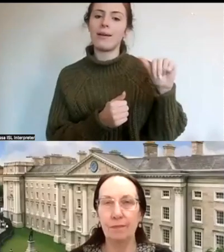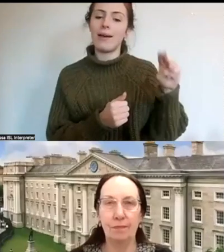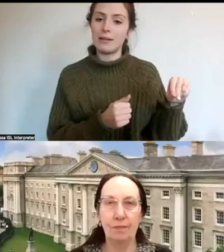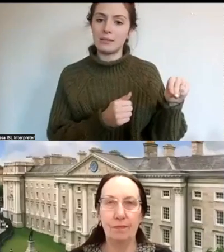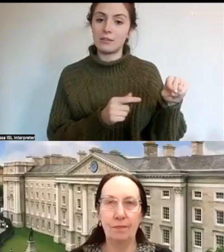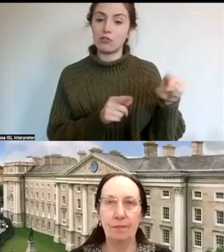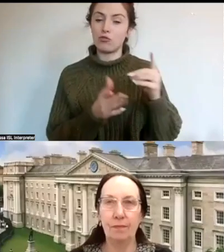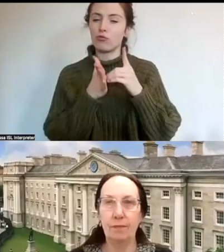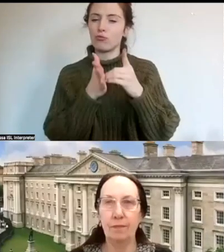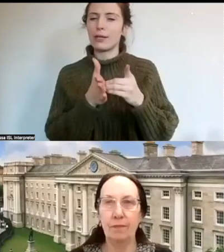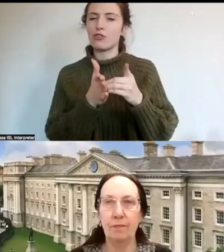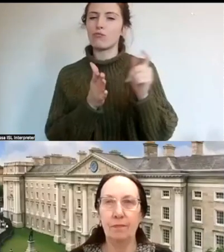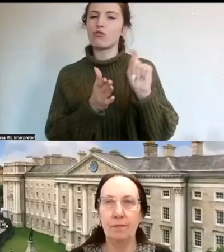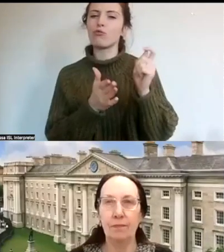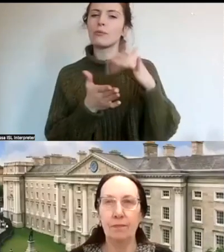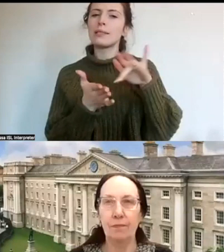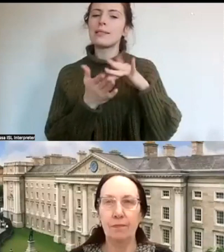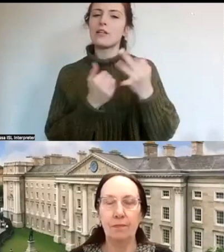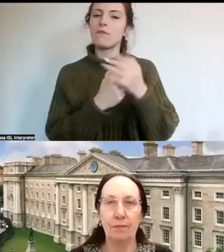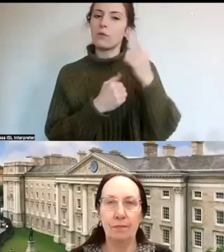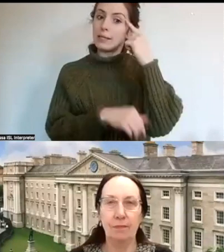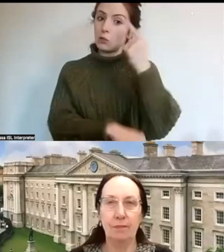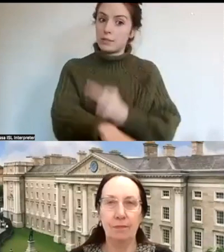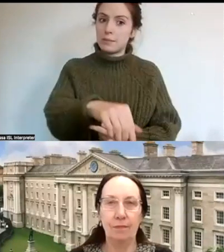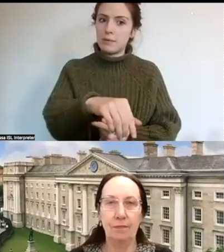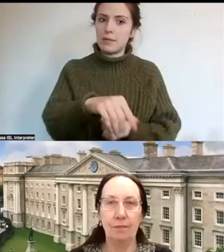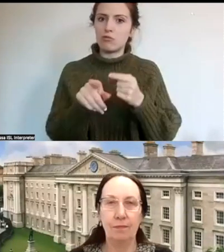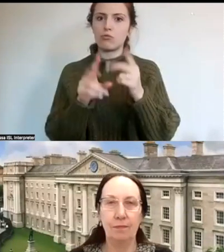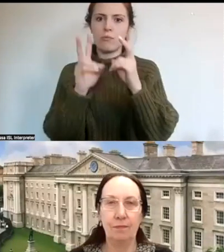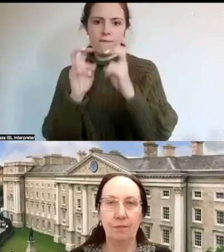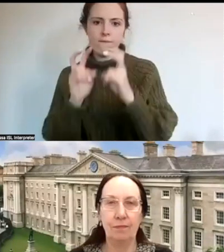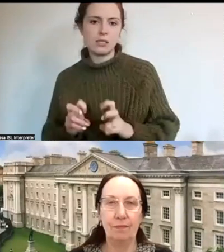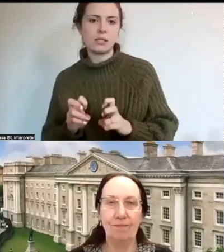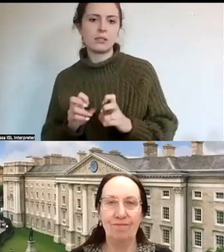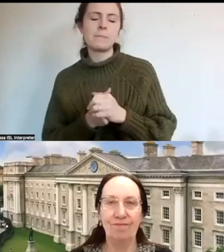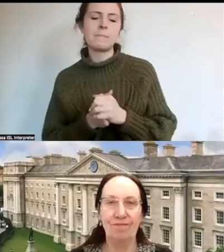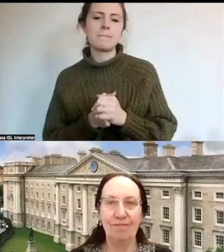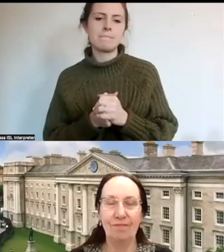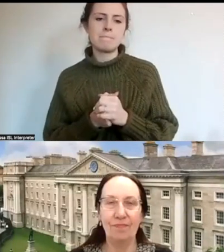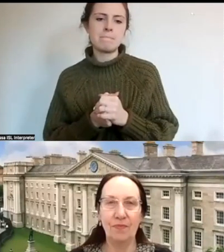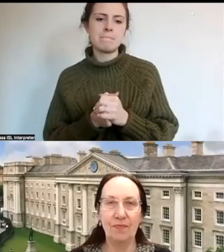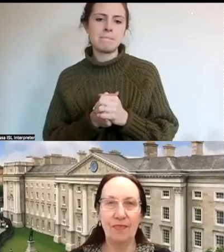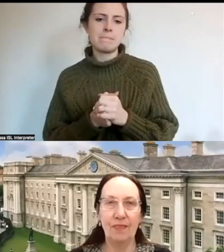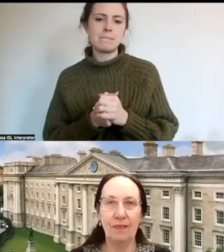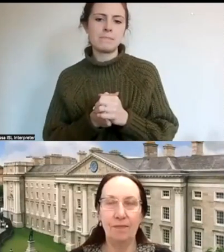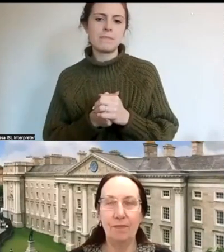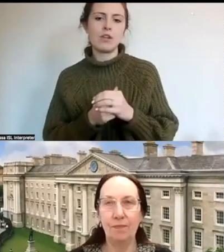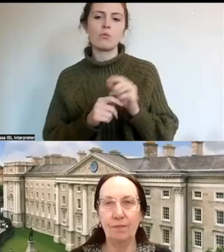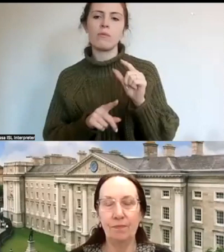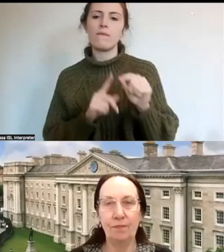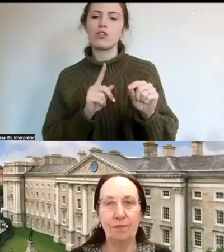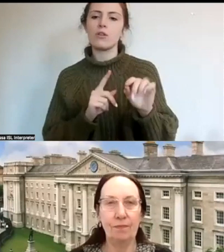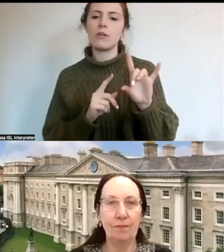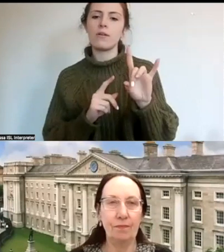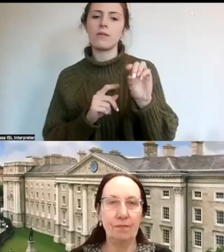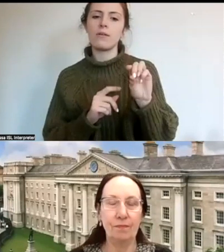of the Trinity Centre for Aging and Intellectual Disability, and Principal Investigator of IDS Tilda. Professor Philip McCallion